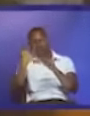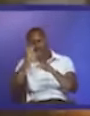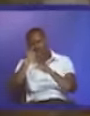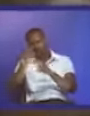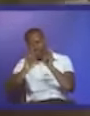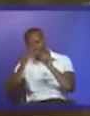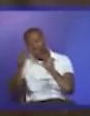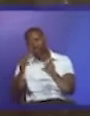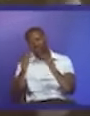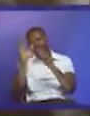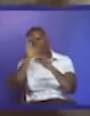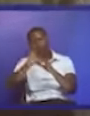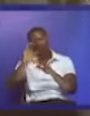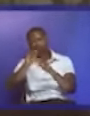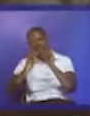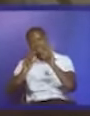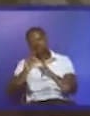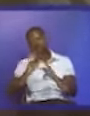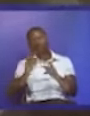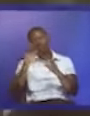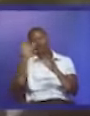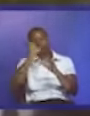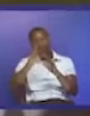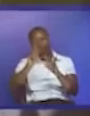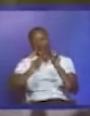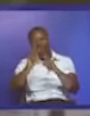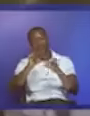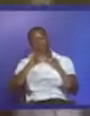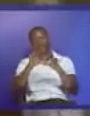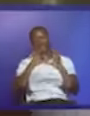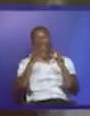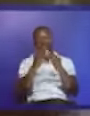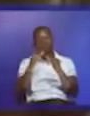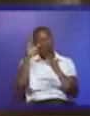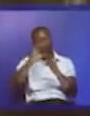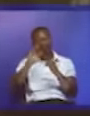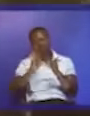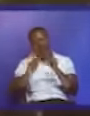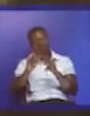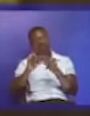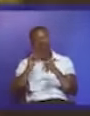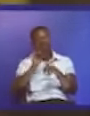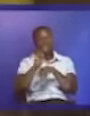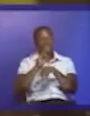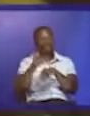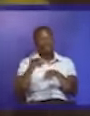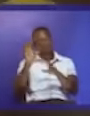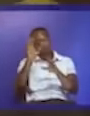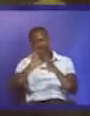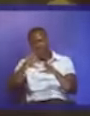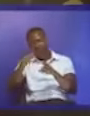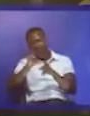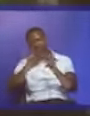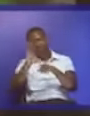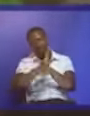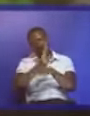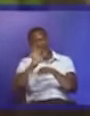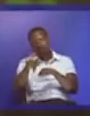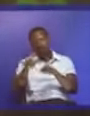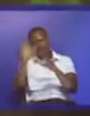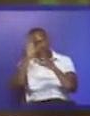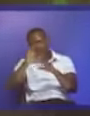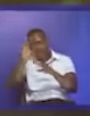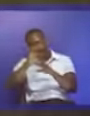men over families. Find men over ministries. Find men over businesses. Men who